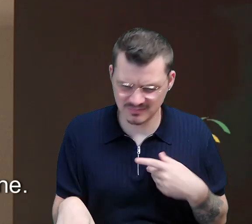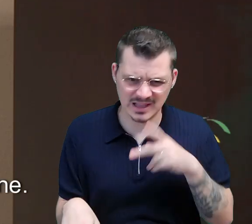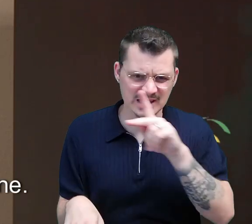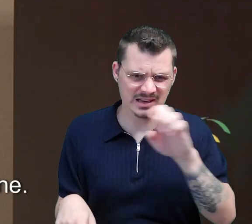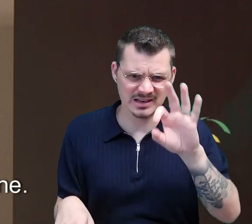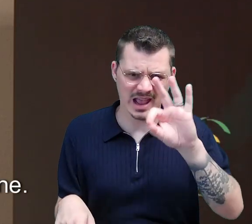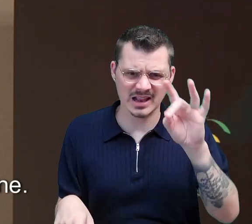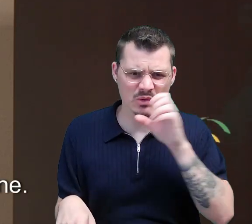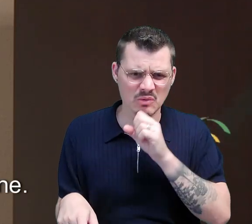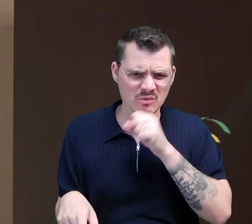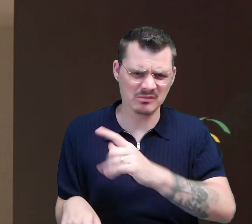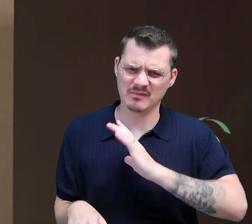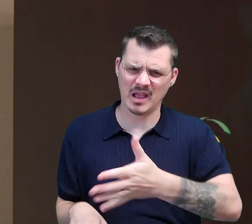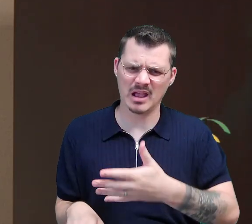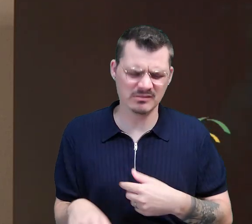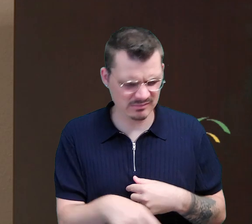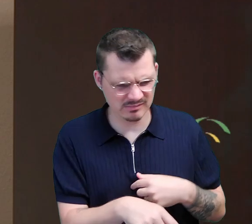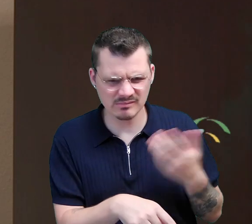knee is 98 and it's doing fine."